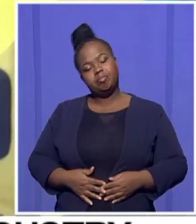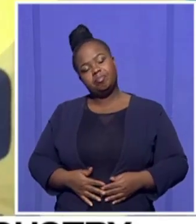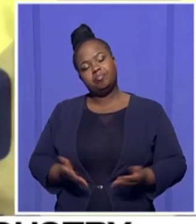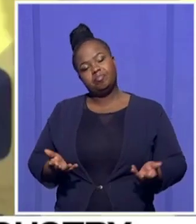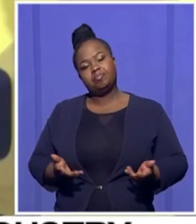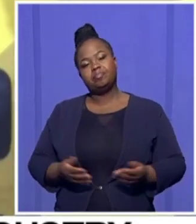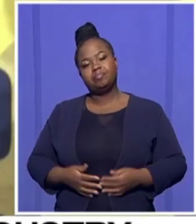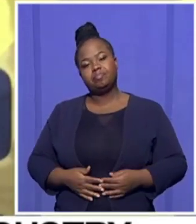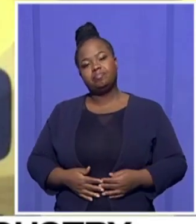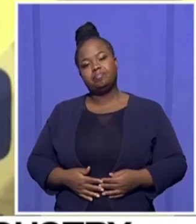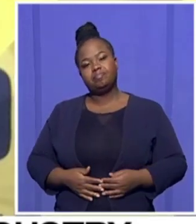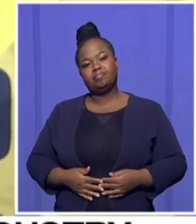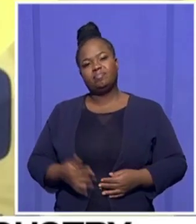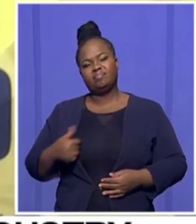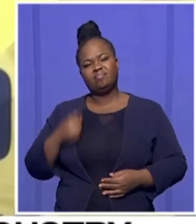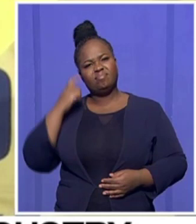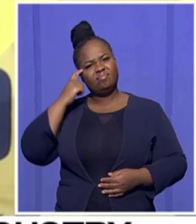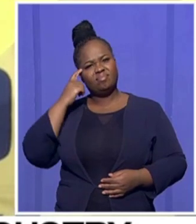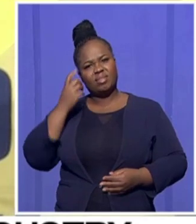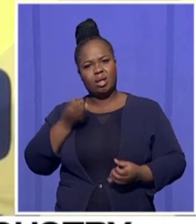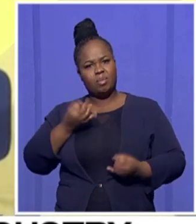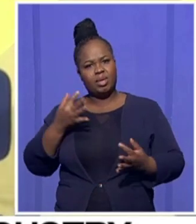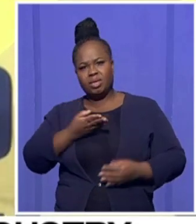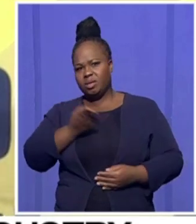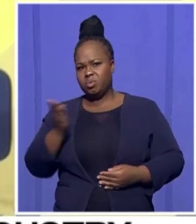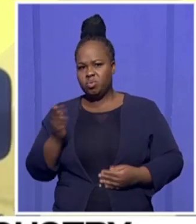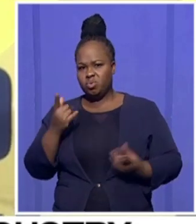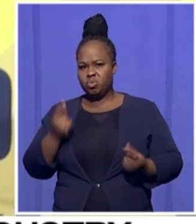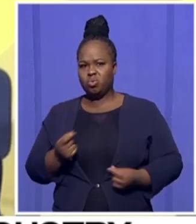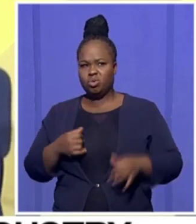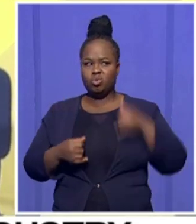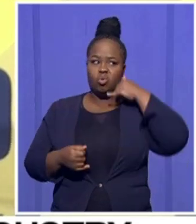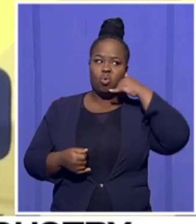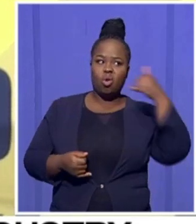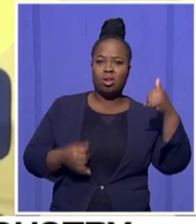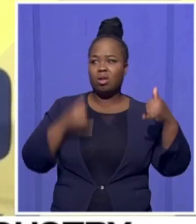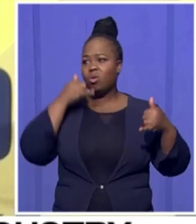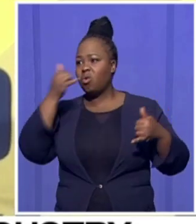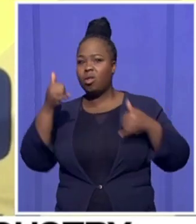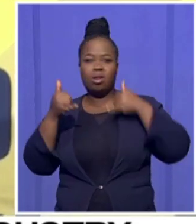So I wonder how many of you here do make calls and say,